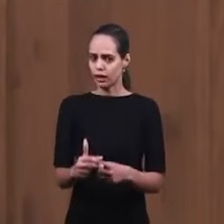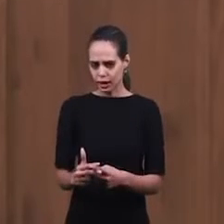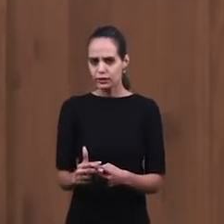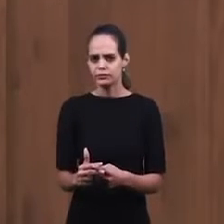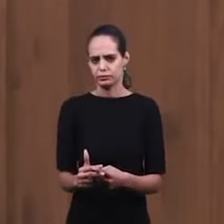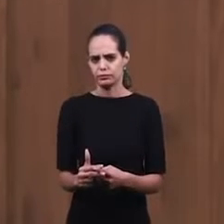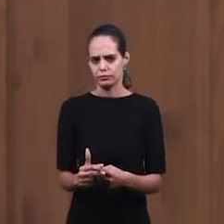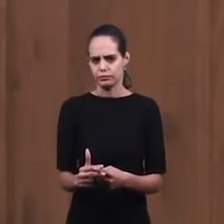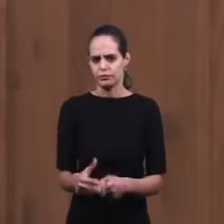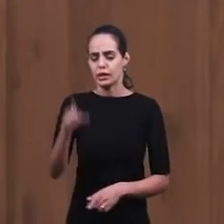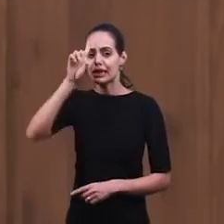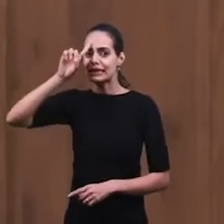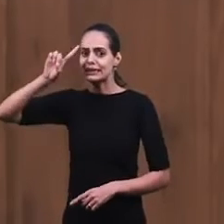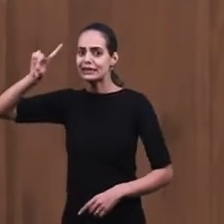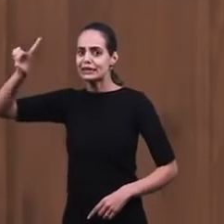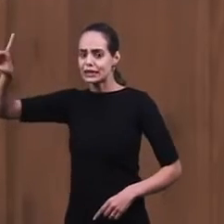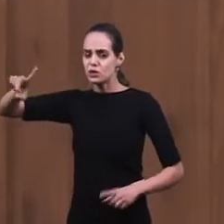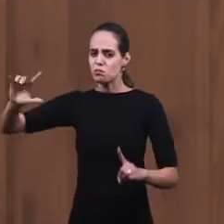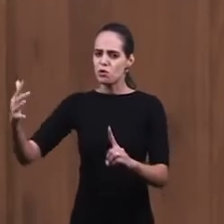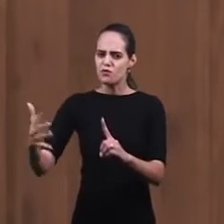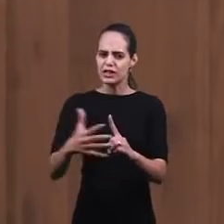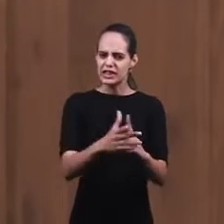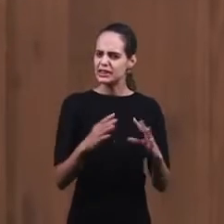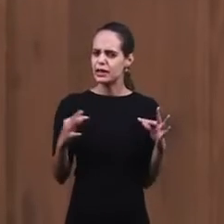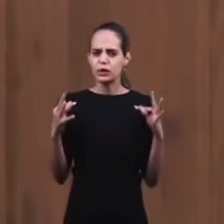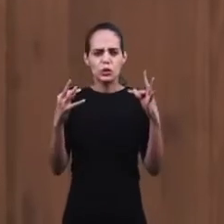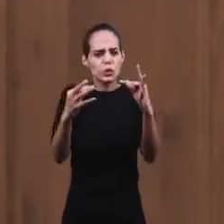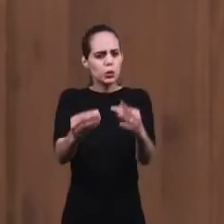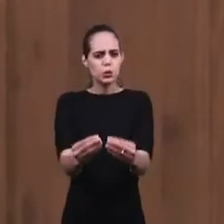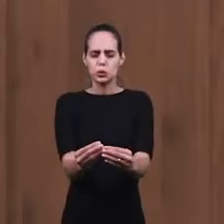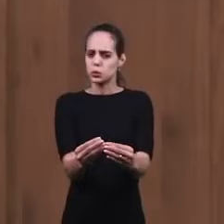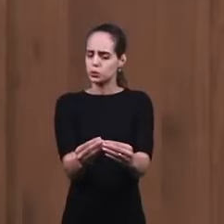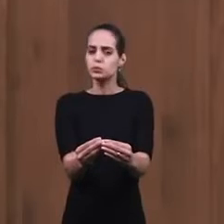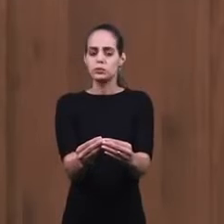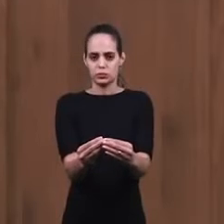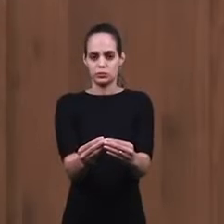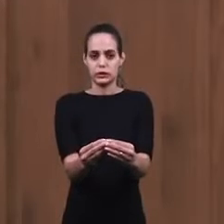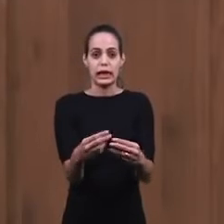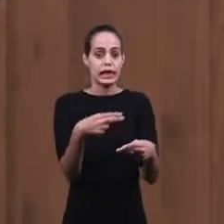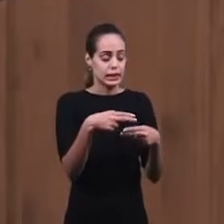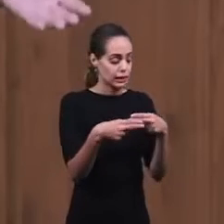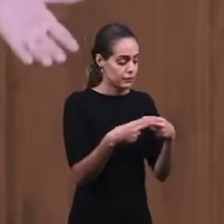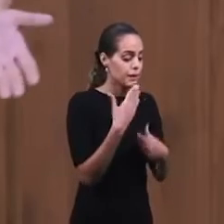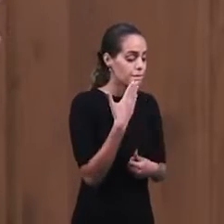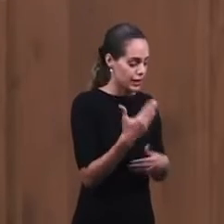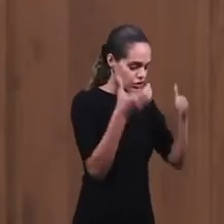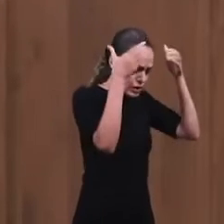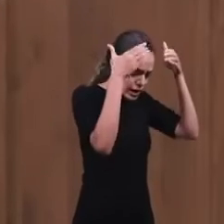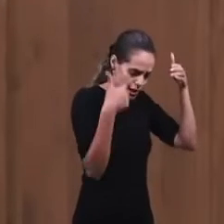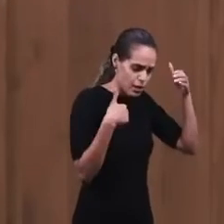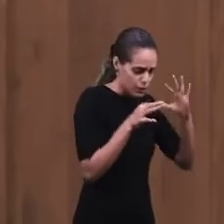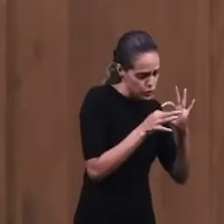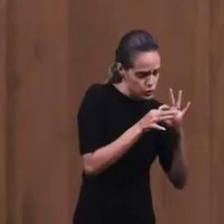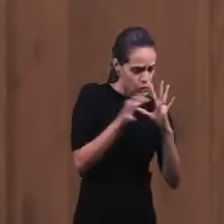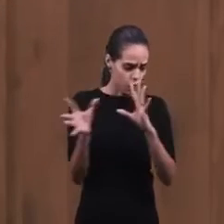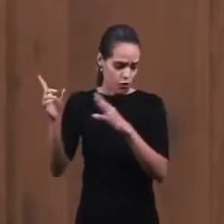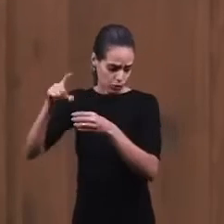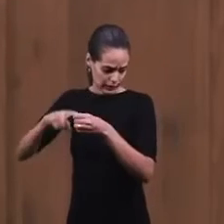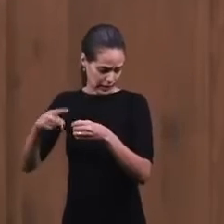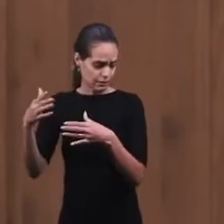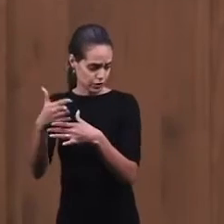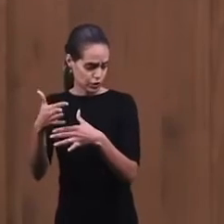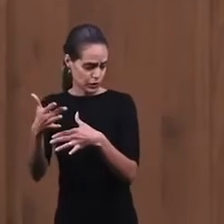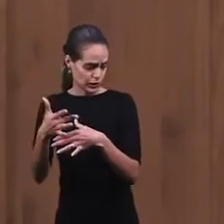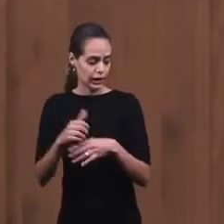and Nehemiah was able to get permission for the king so he could leave and he could get all